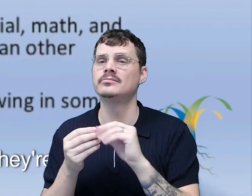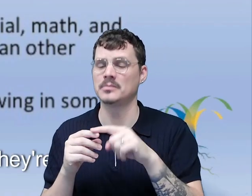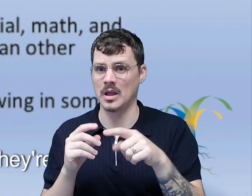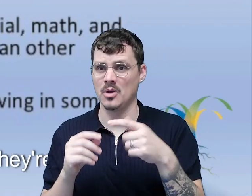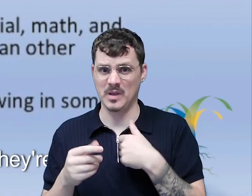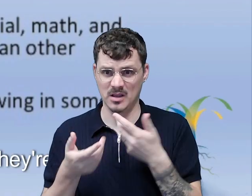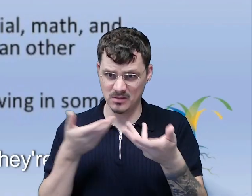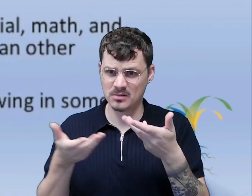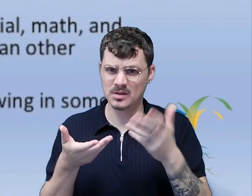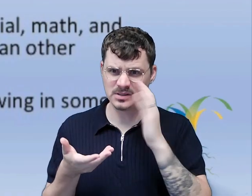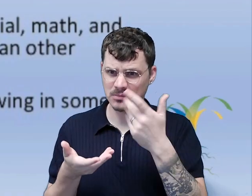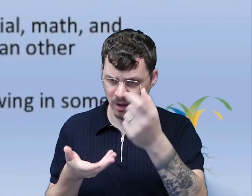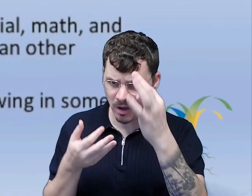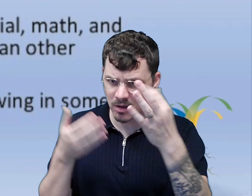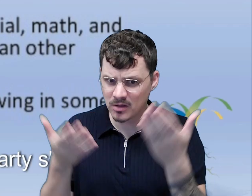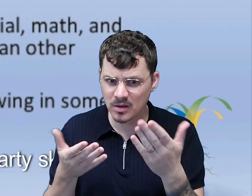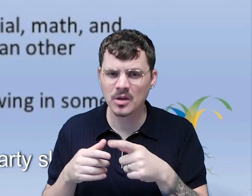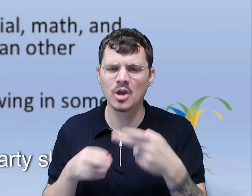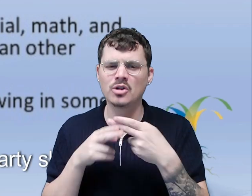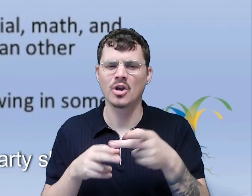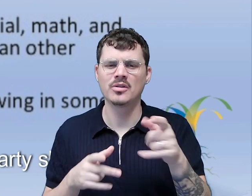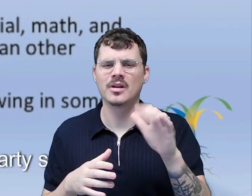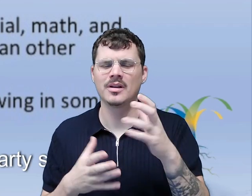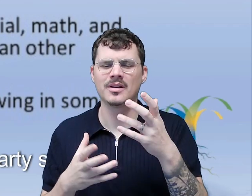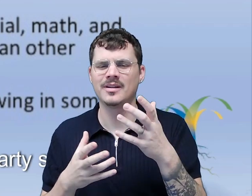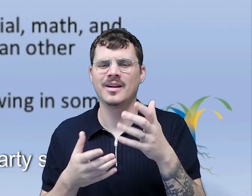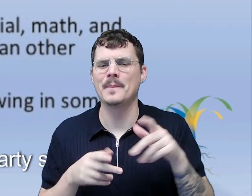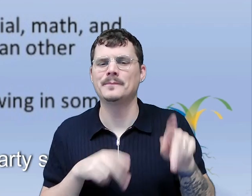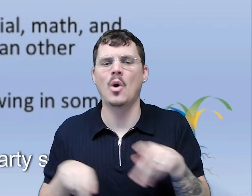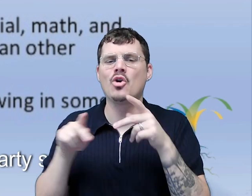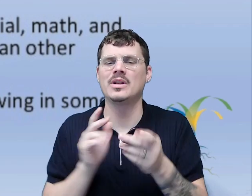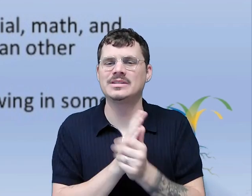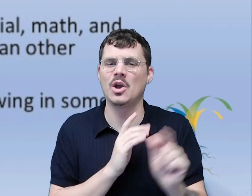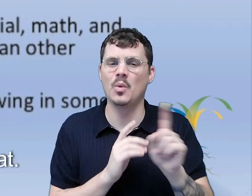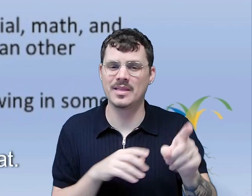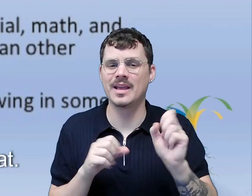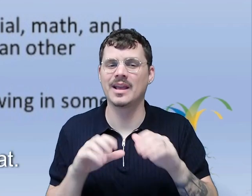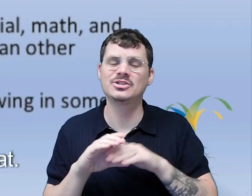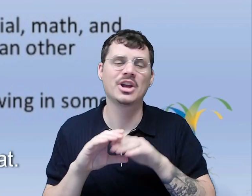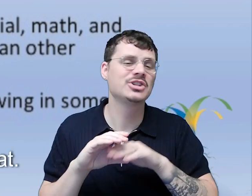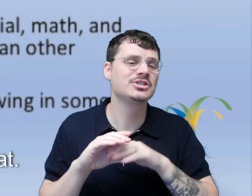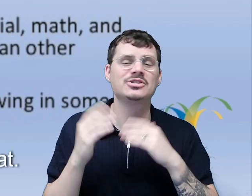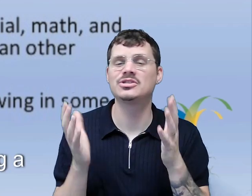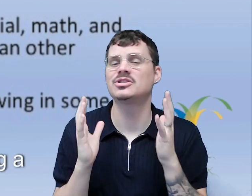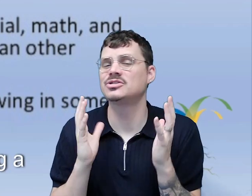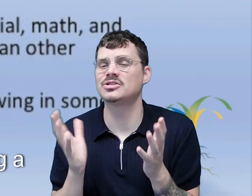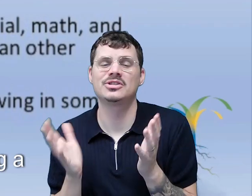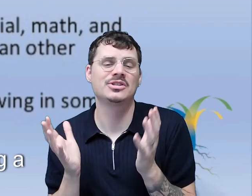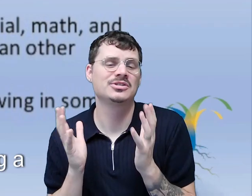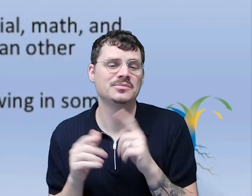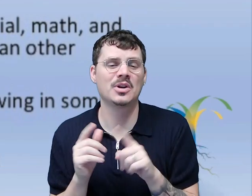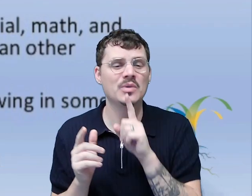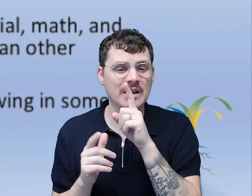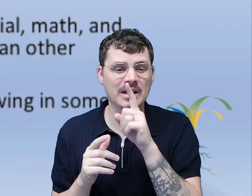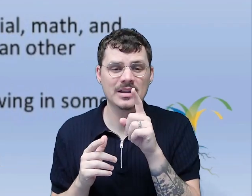all the world like they're right there with you. Some people call this the cocktail party skill, where they can chat, seems like you're really